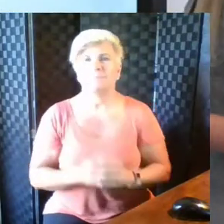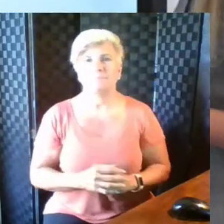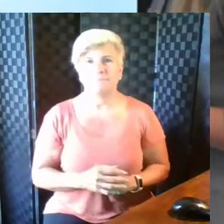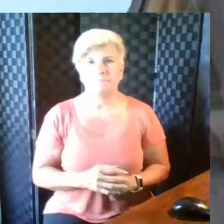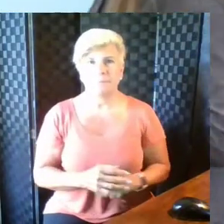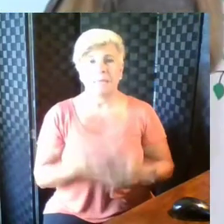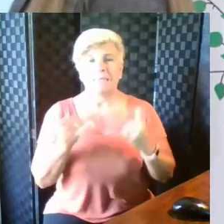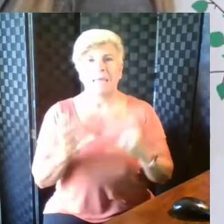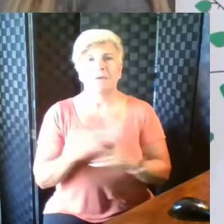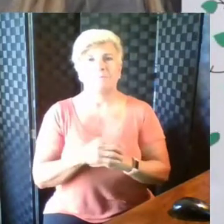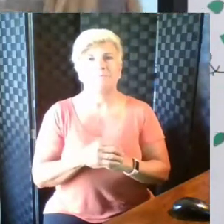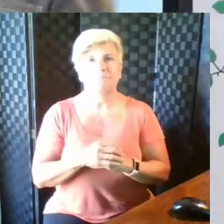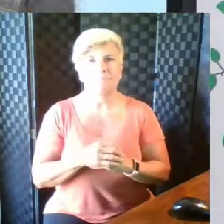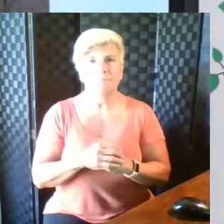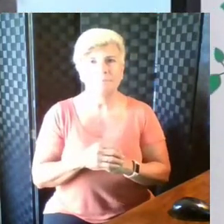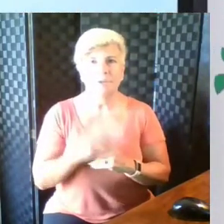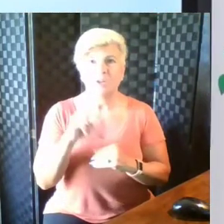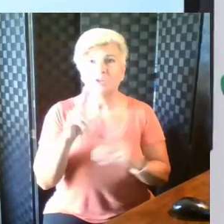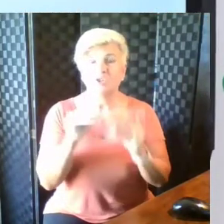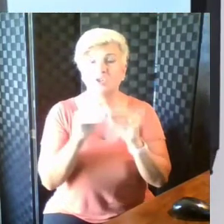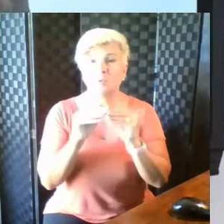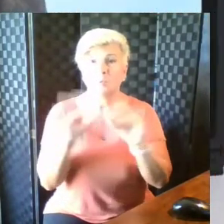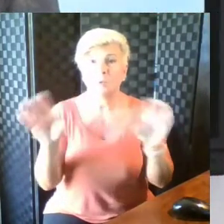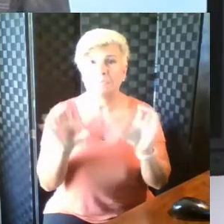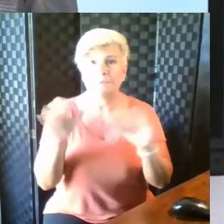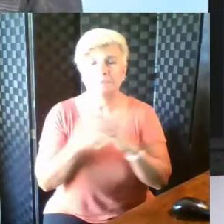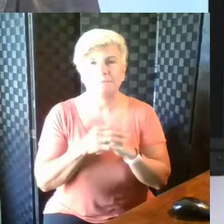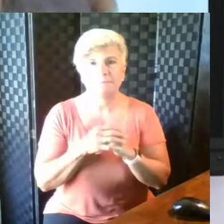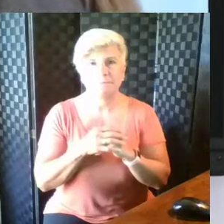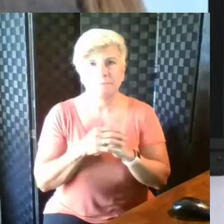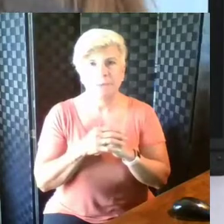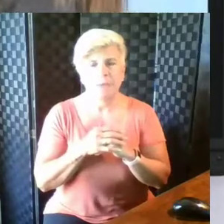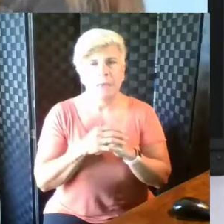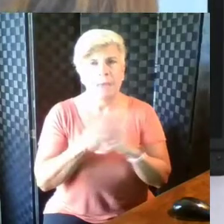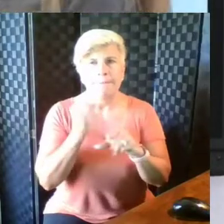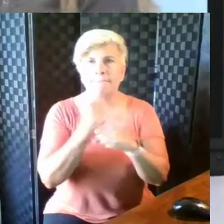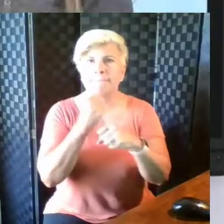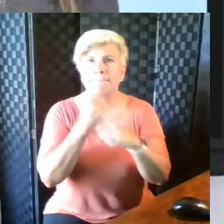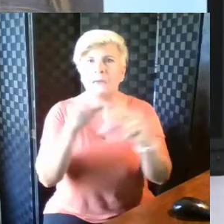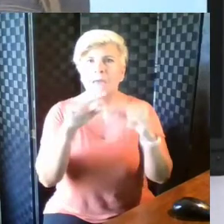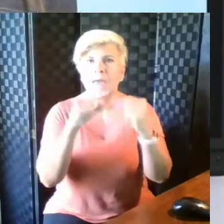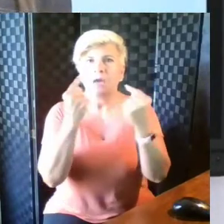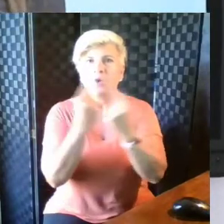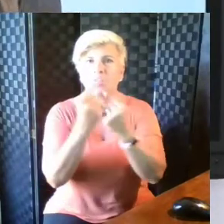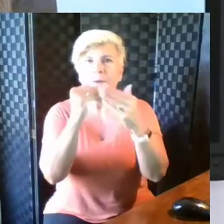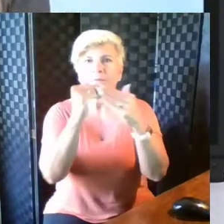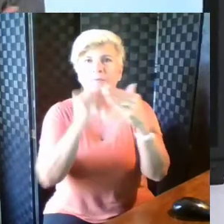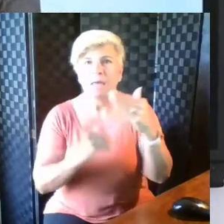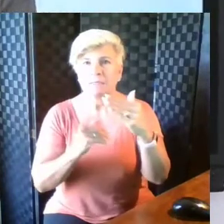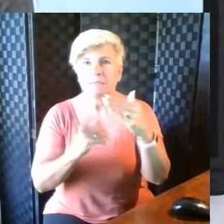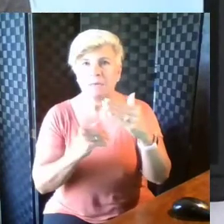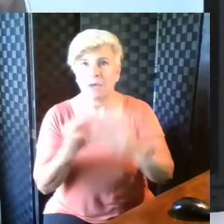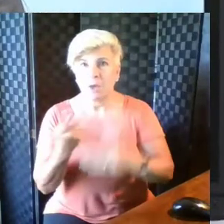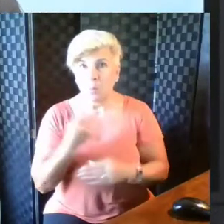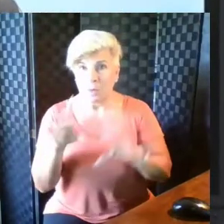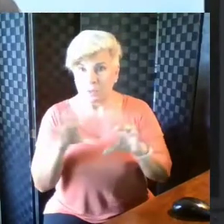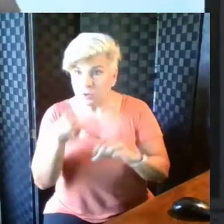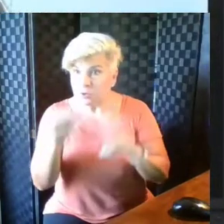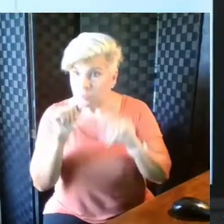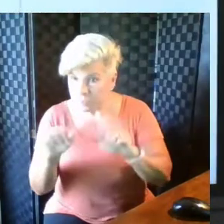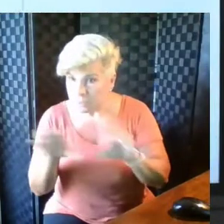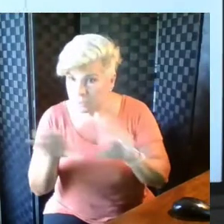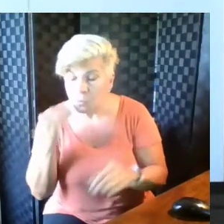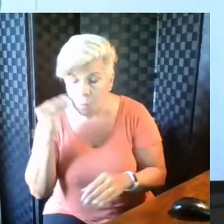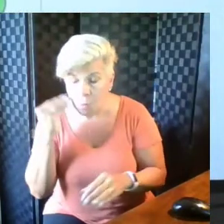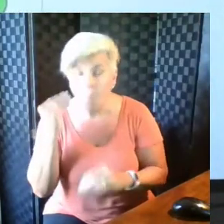let's look at a couple different activities. Building a group with less. Now, This says we do. This is something you can do at home. Yesterday I showed